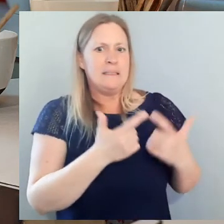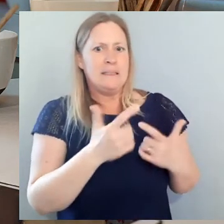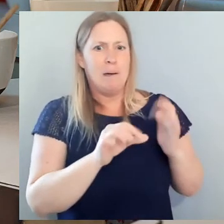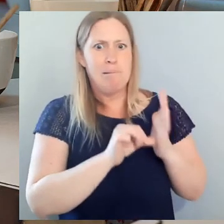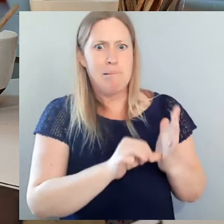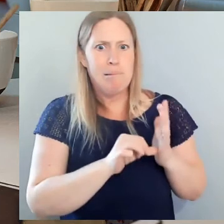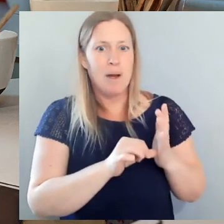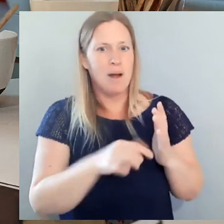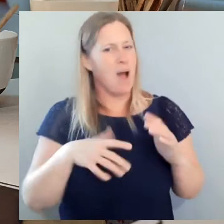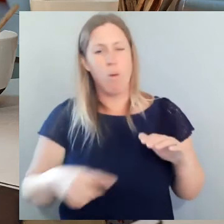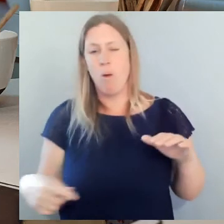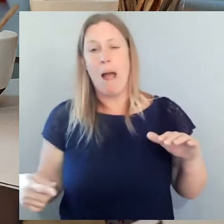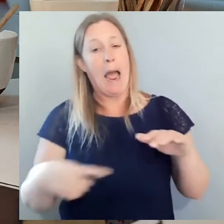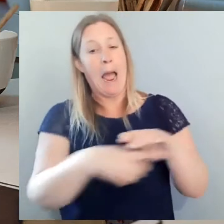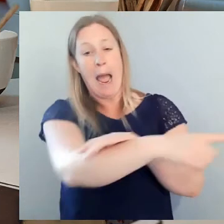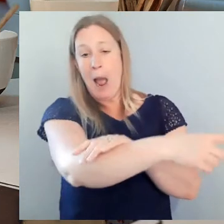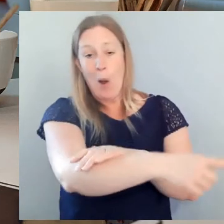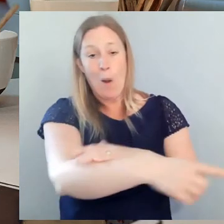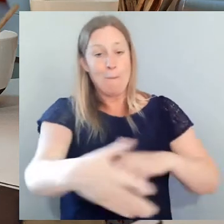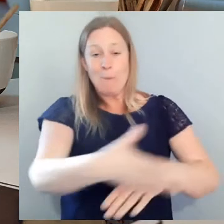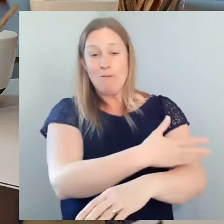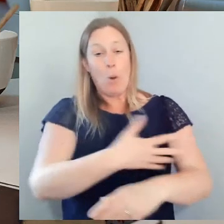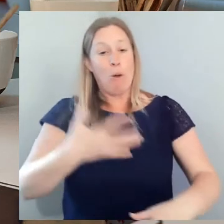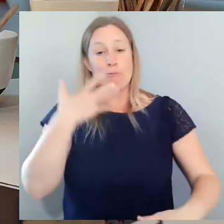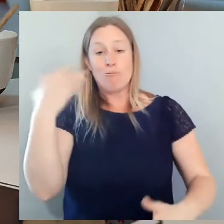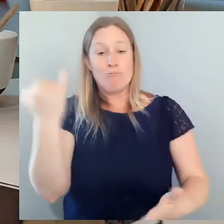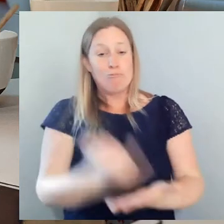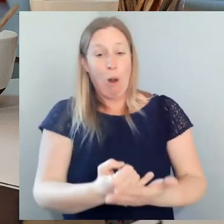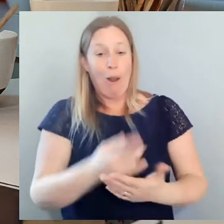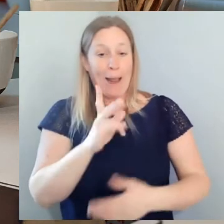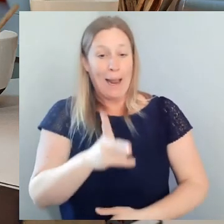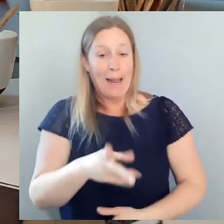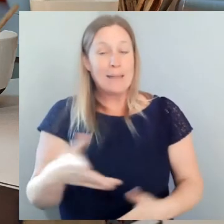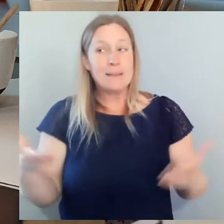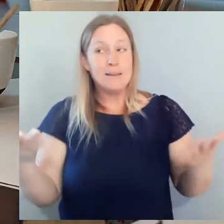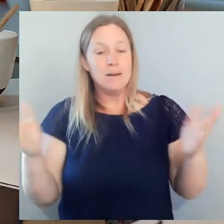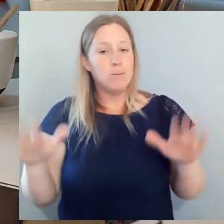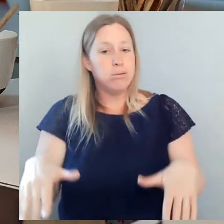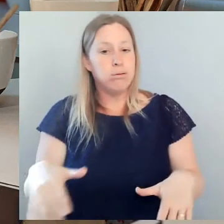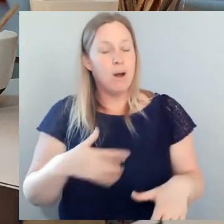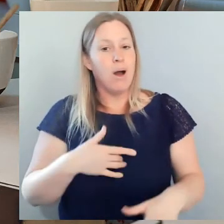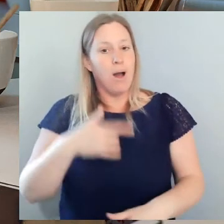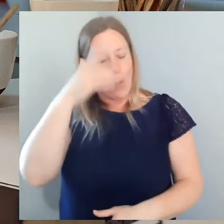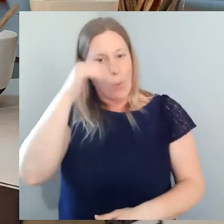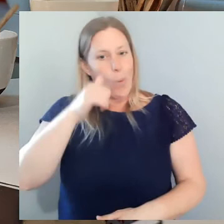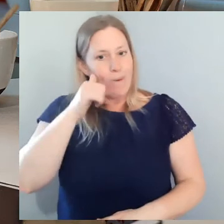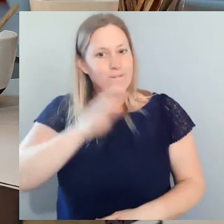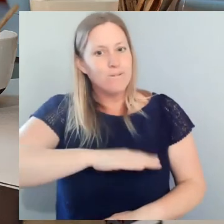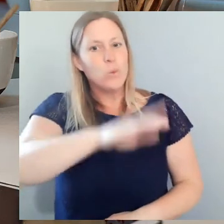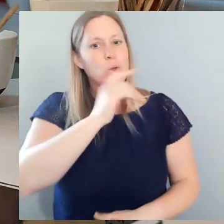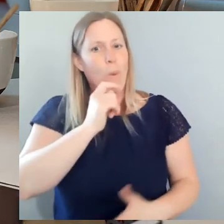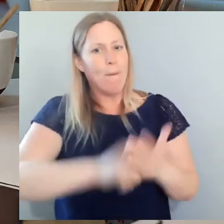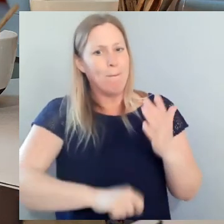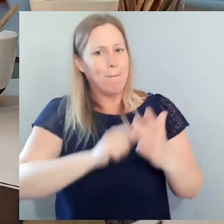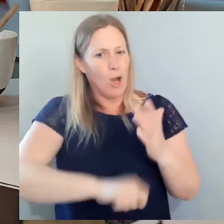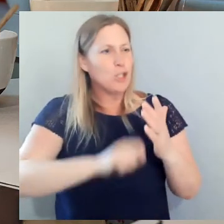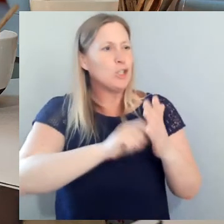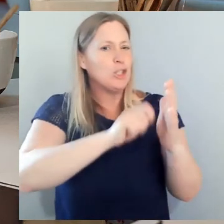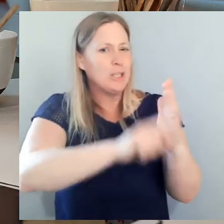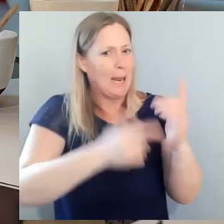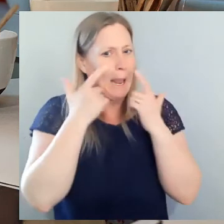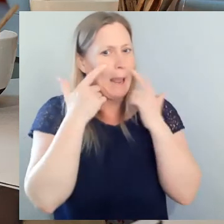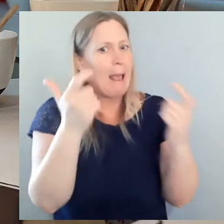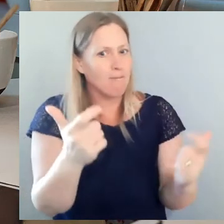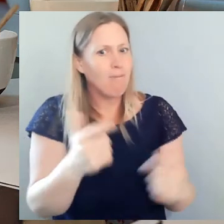look as desperate as I felt. I wanted to get out of there quickly before I made another faux pas. I resolved to be a lot